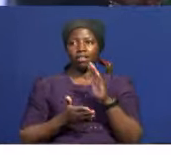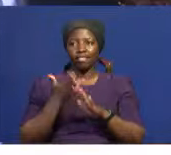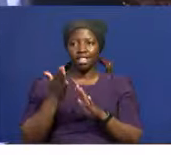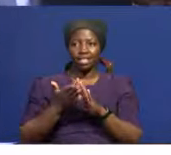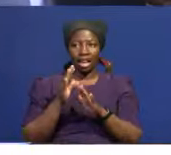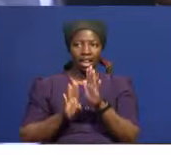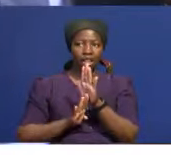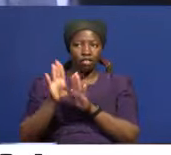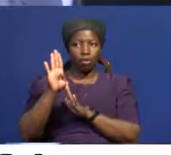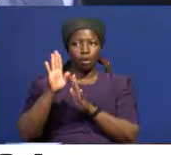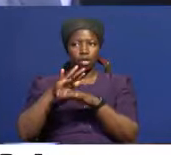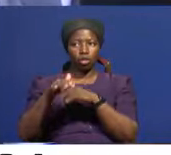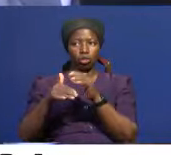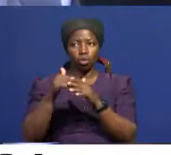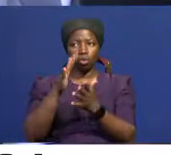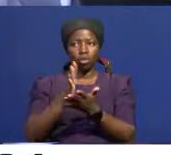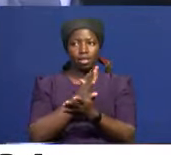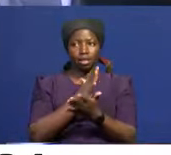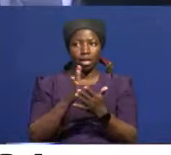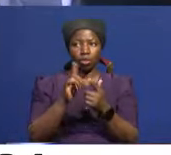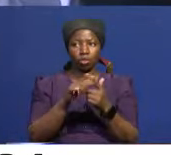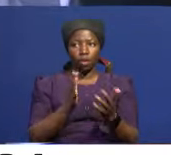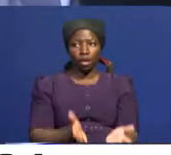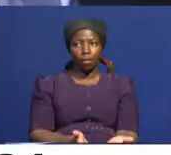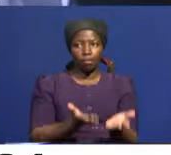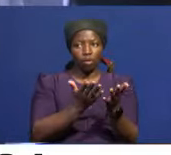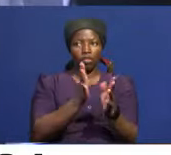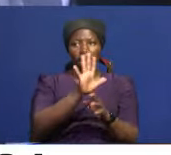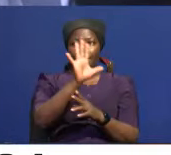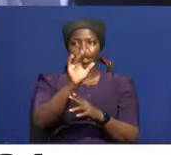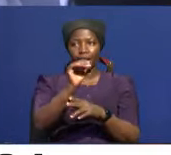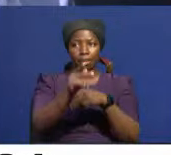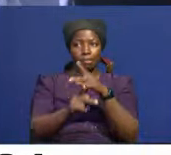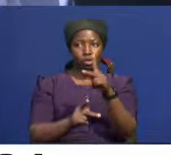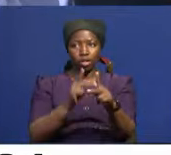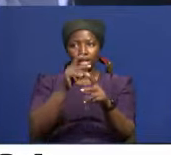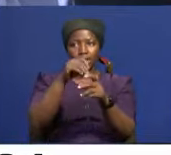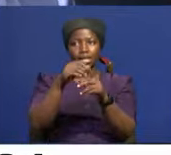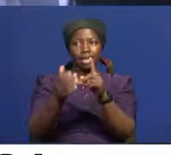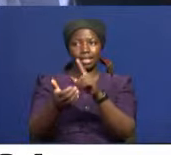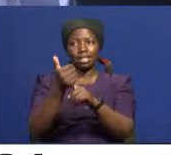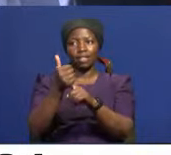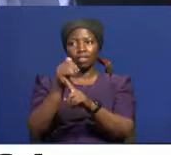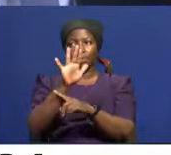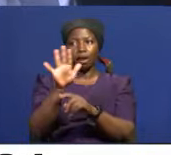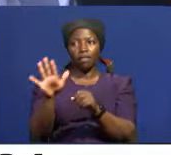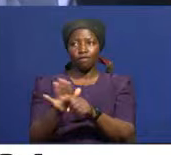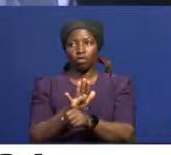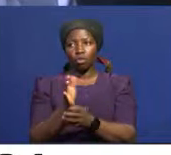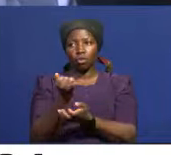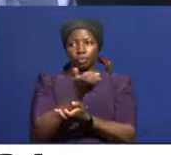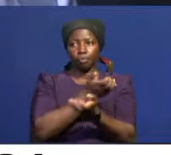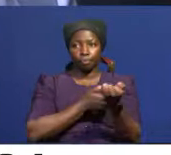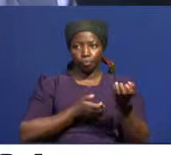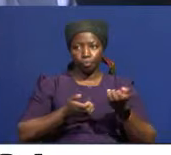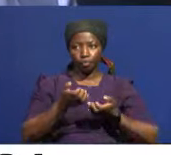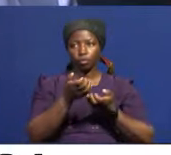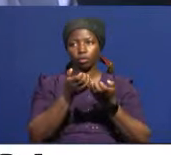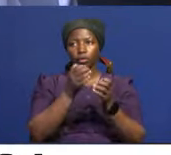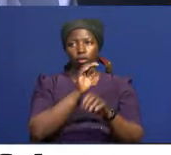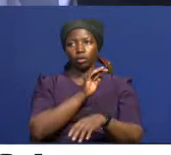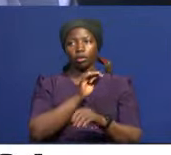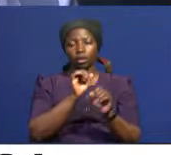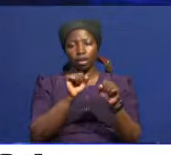every sector to accelerate Africa's progress in realizing its full economic